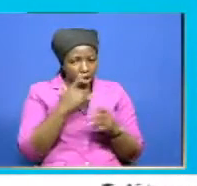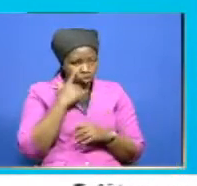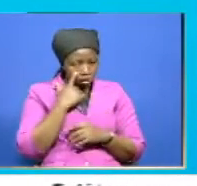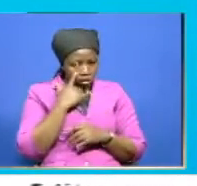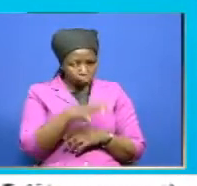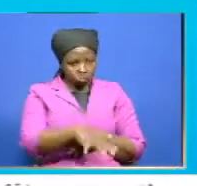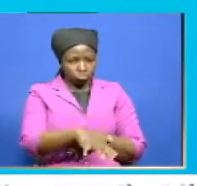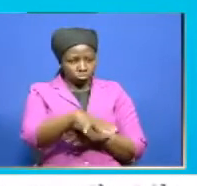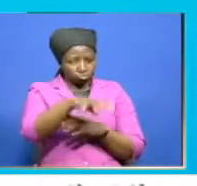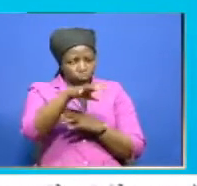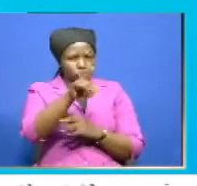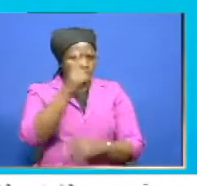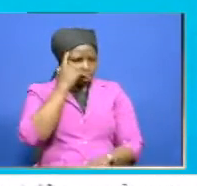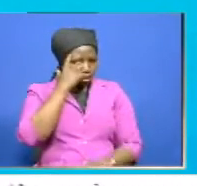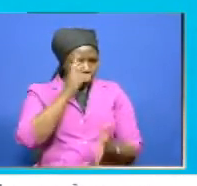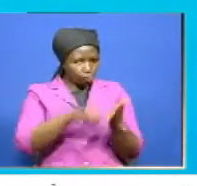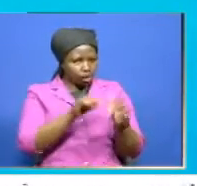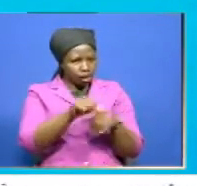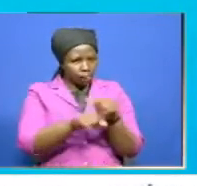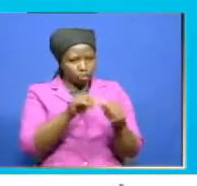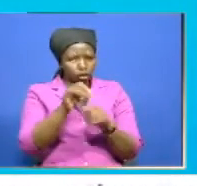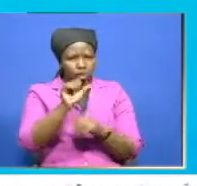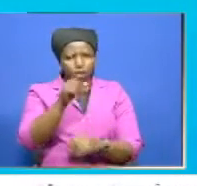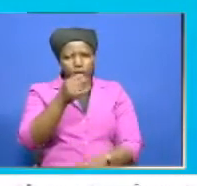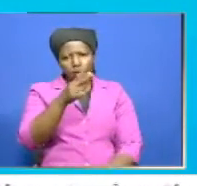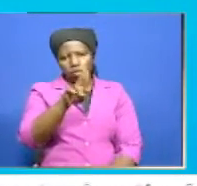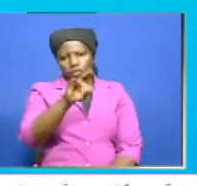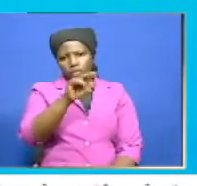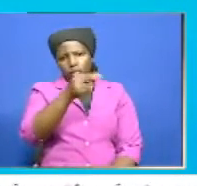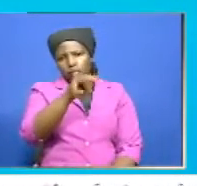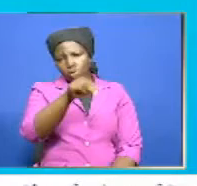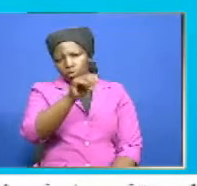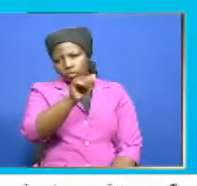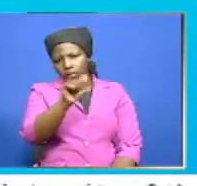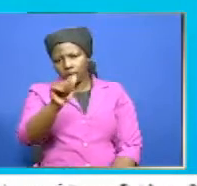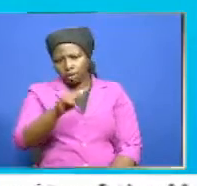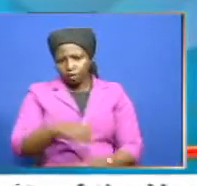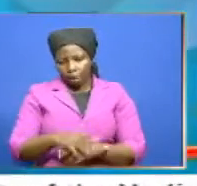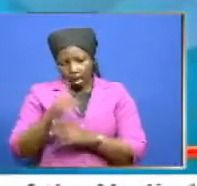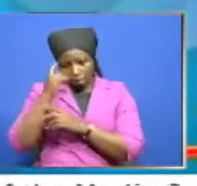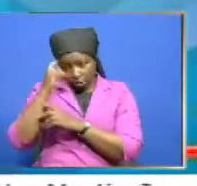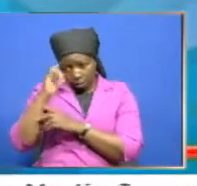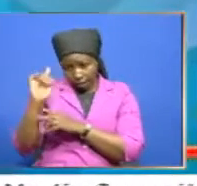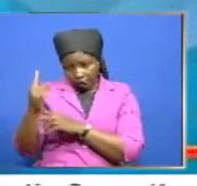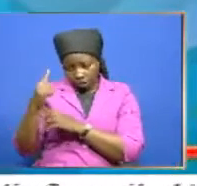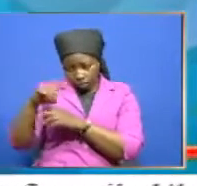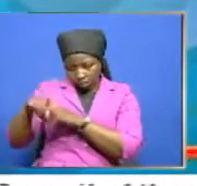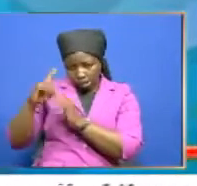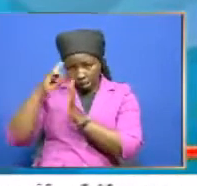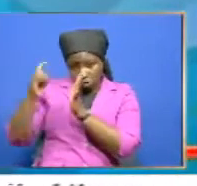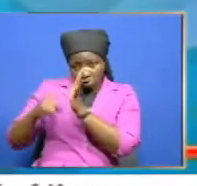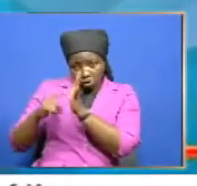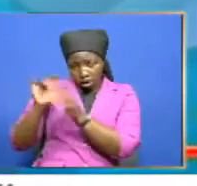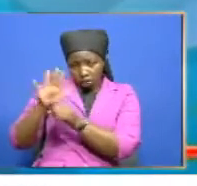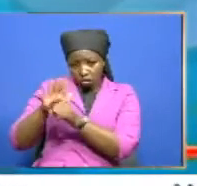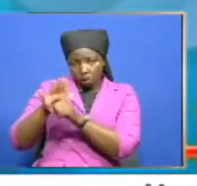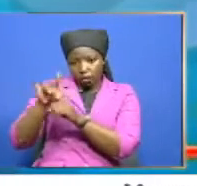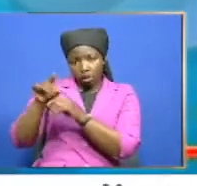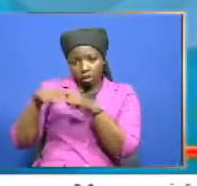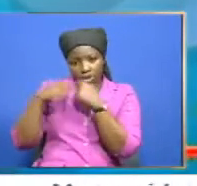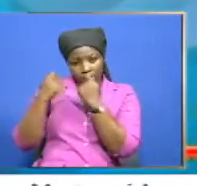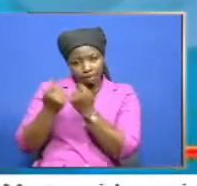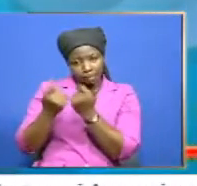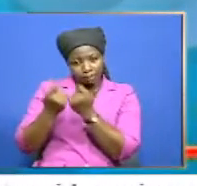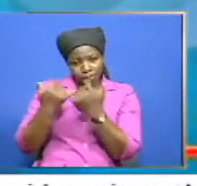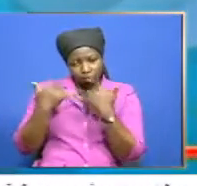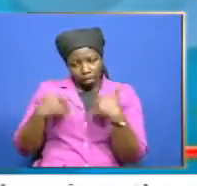Shuja at the Madrid Sevens? I think first of all we need to recognize the fact that a lot of these teams are getting back into